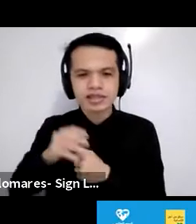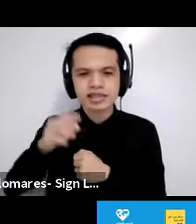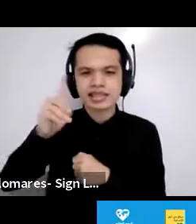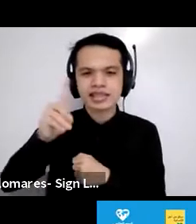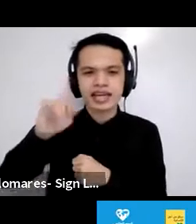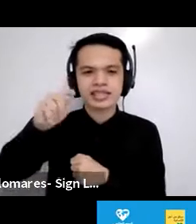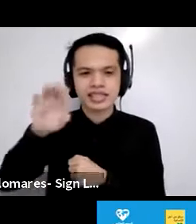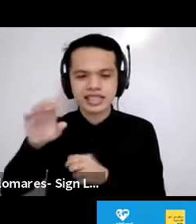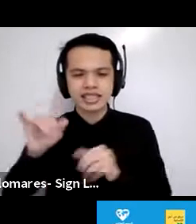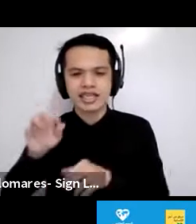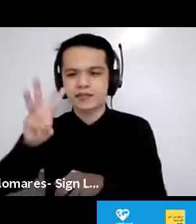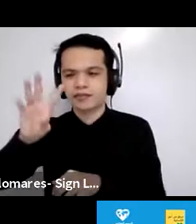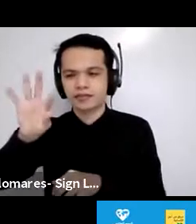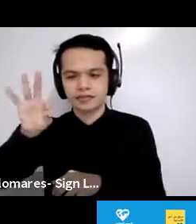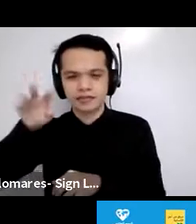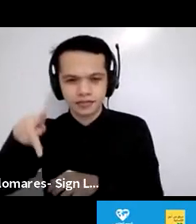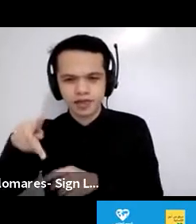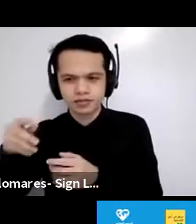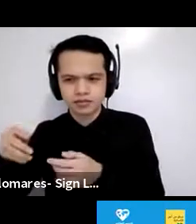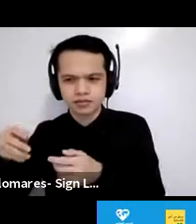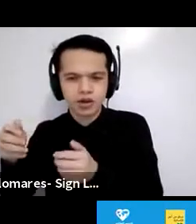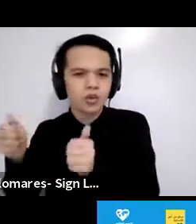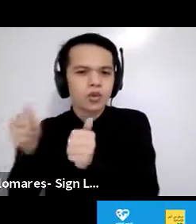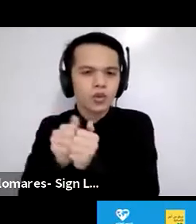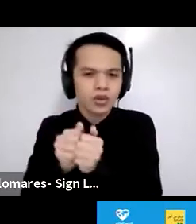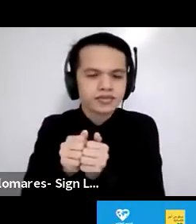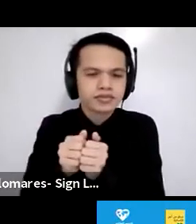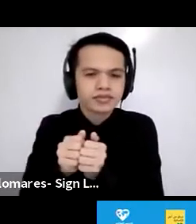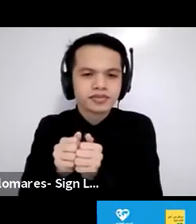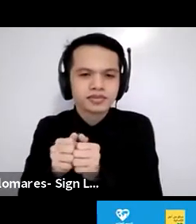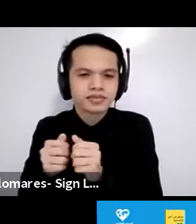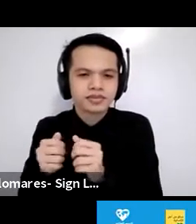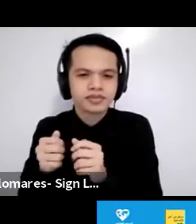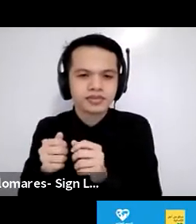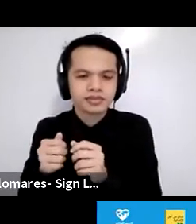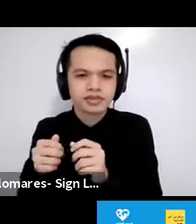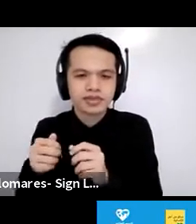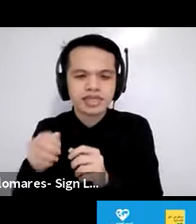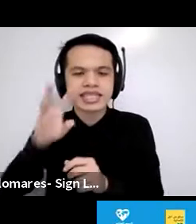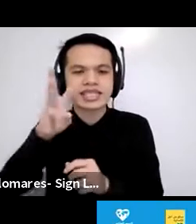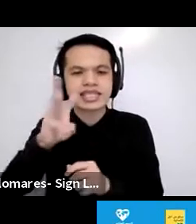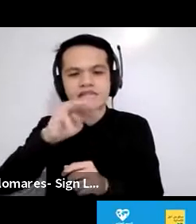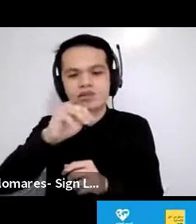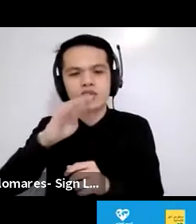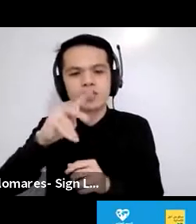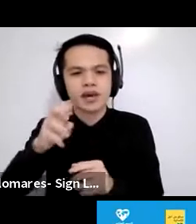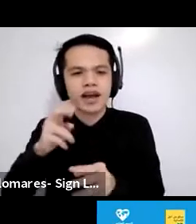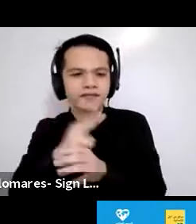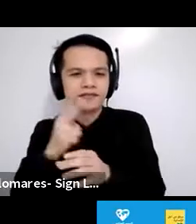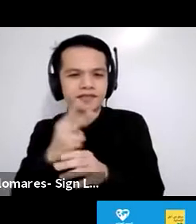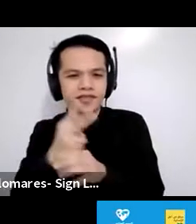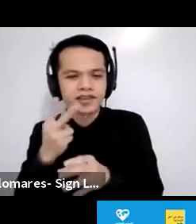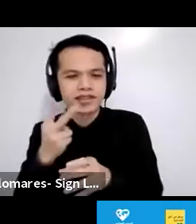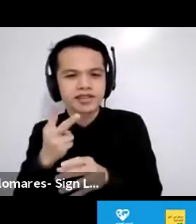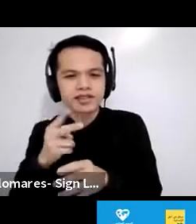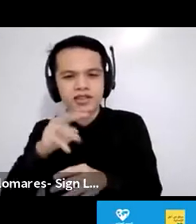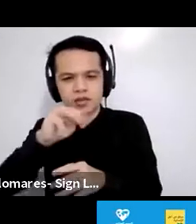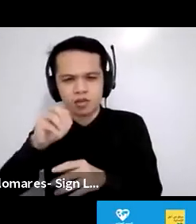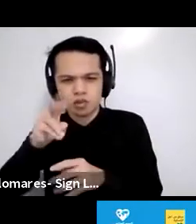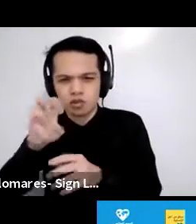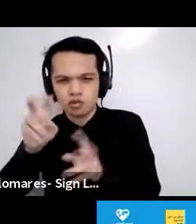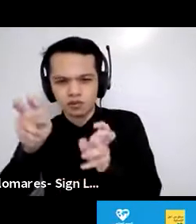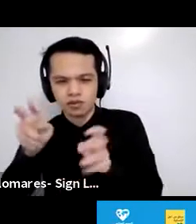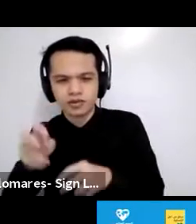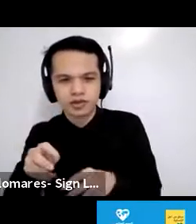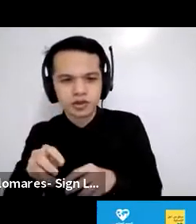Food Program jointly sent off, for example, 6 Mobile Operation Vehicles, or the MOVE, you know, to emergency